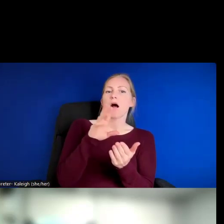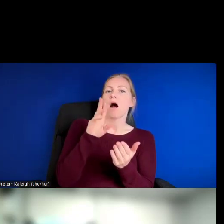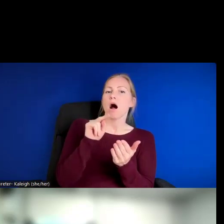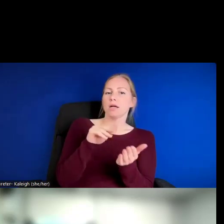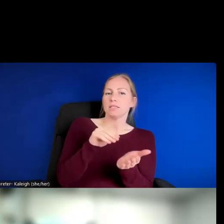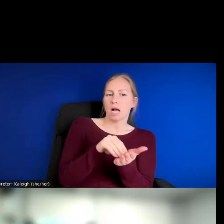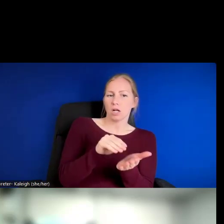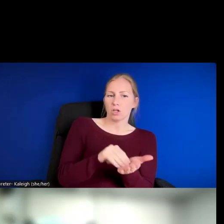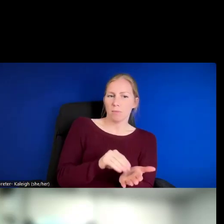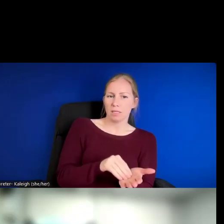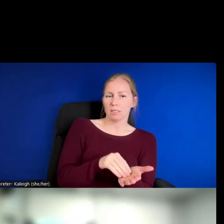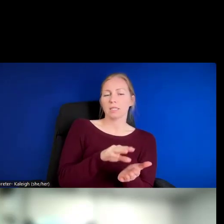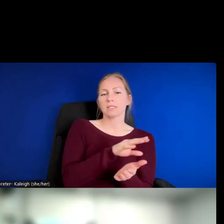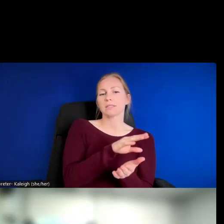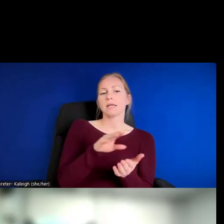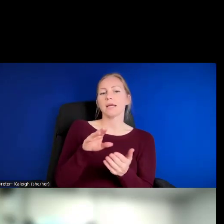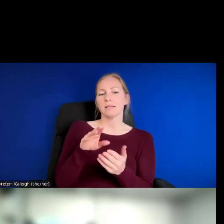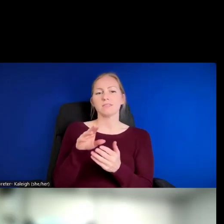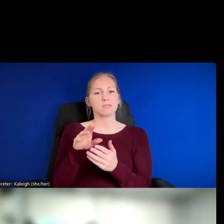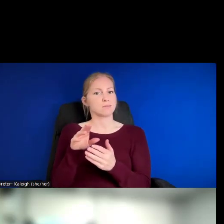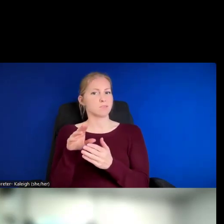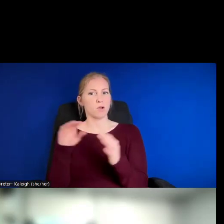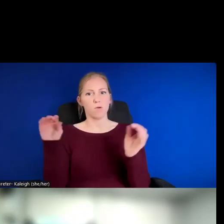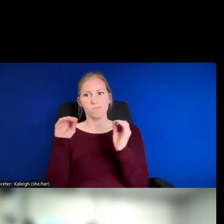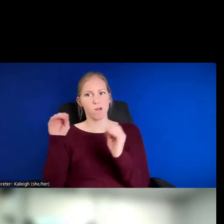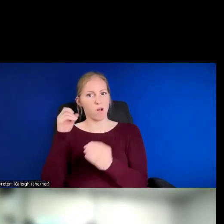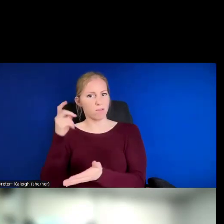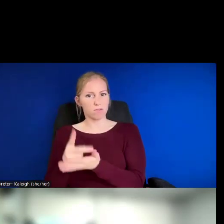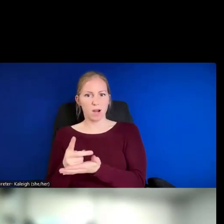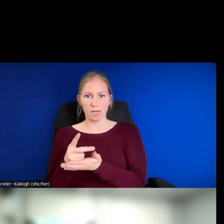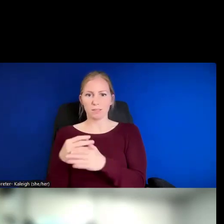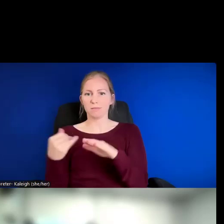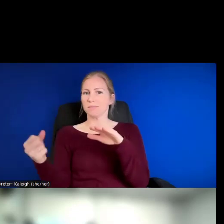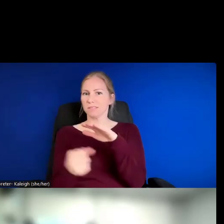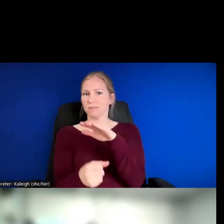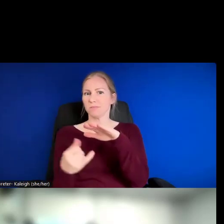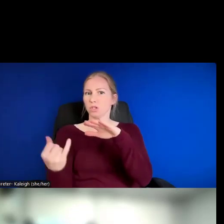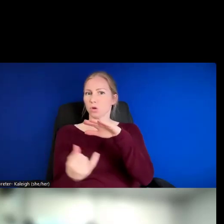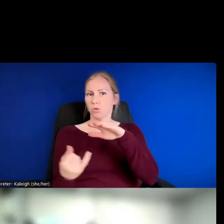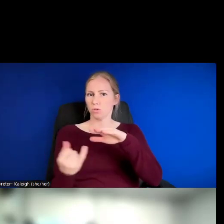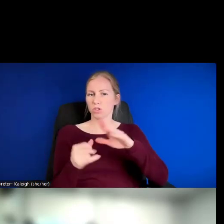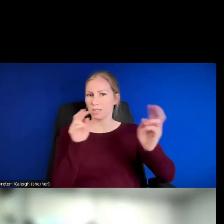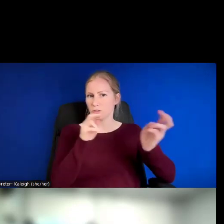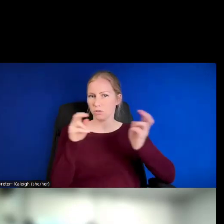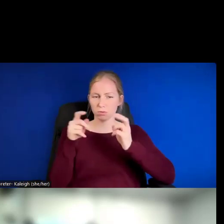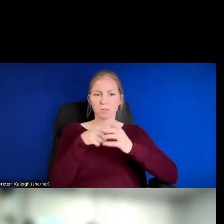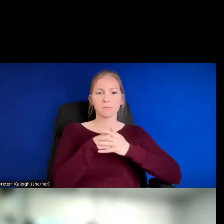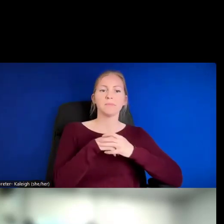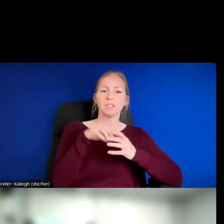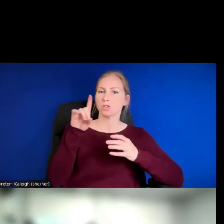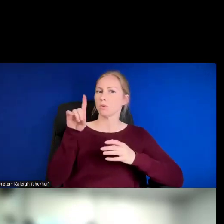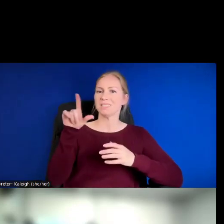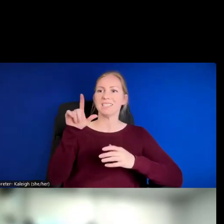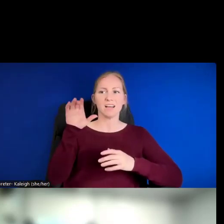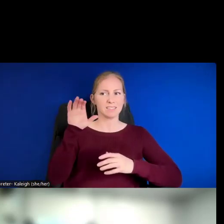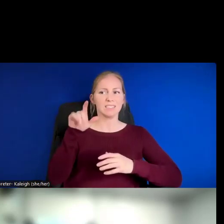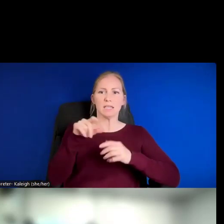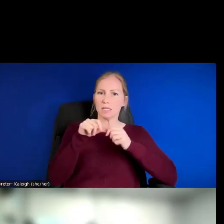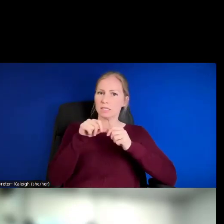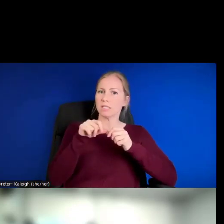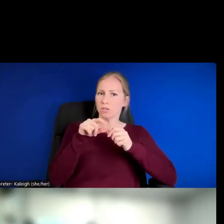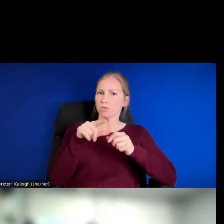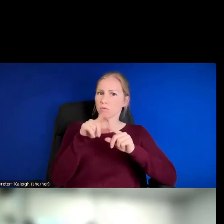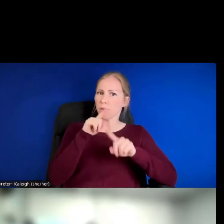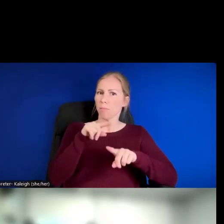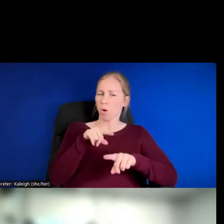seclusion issues that DLC has continued to report on. So because Bridgewater is a DOC